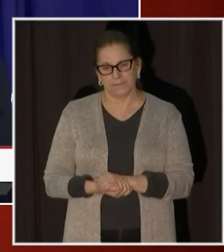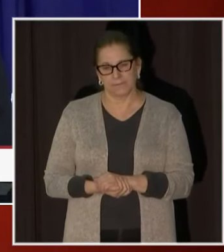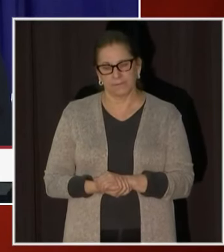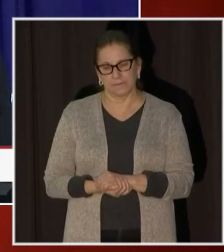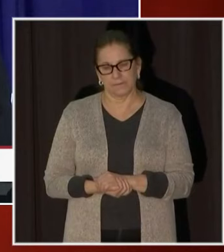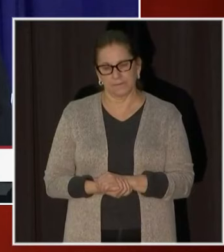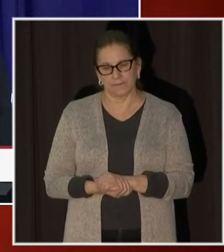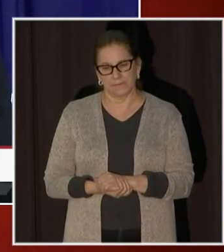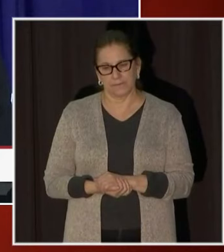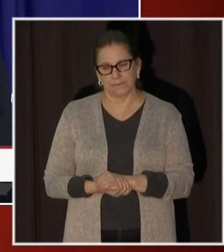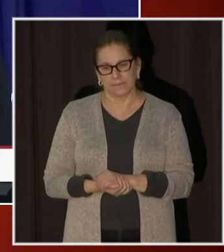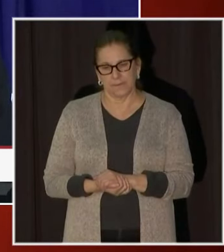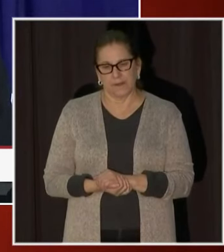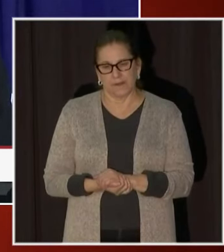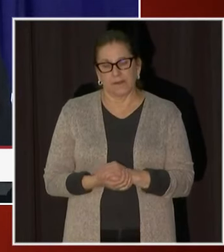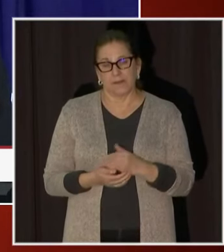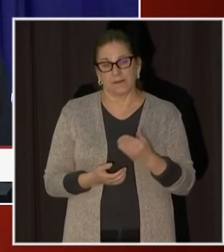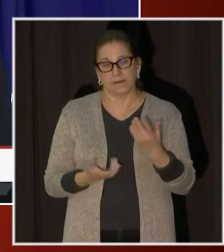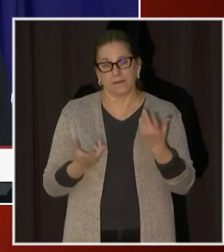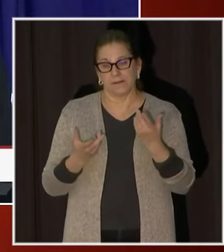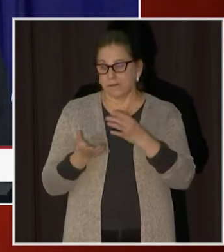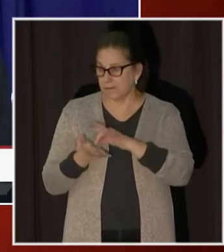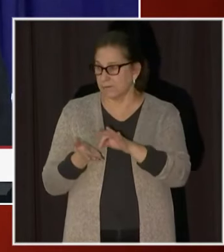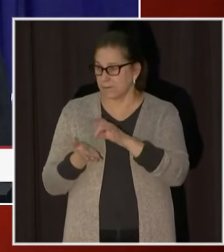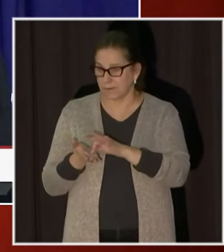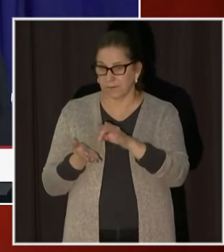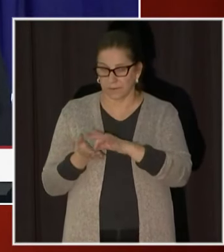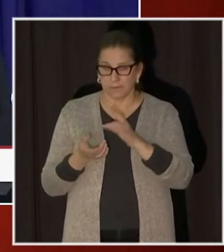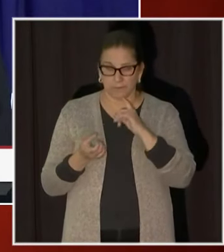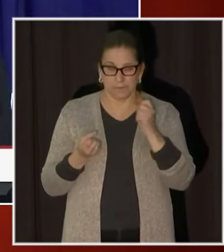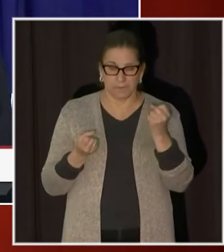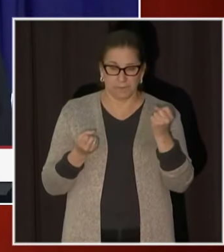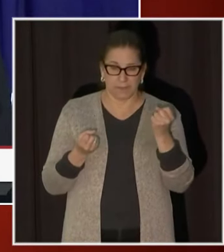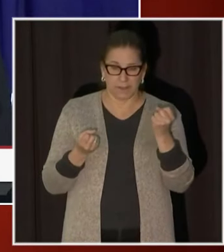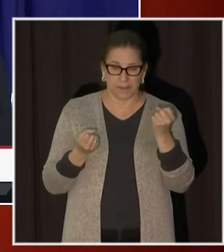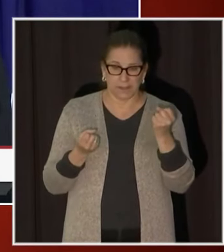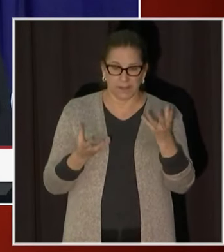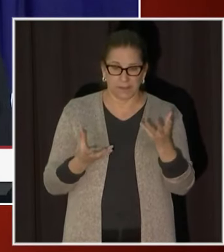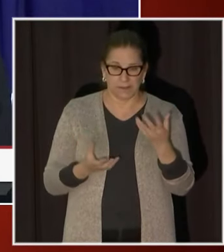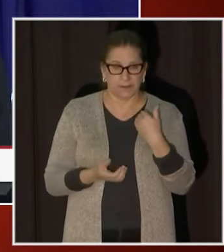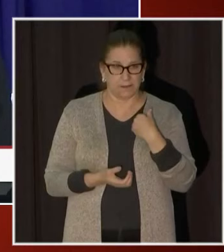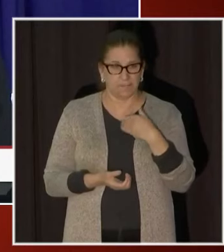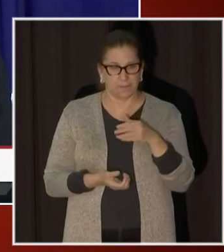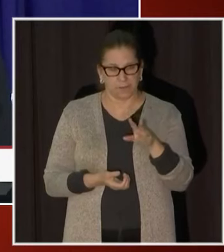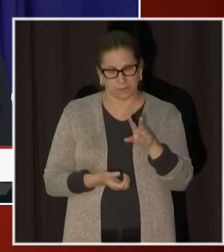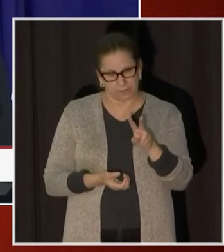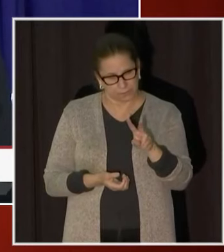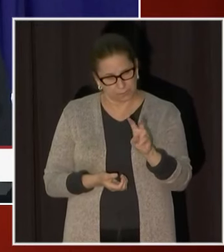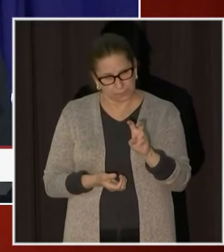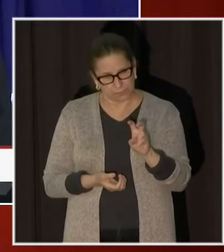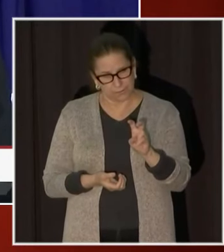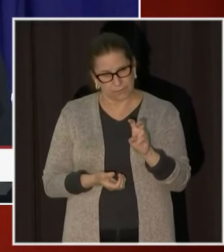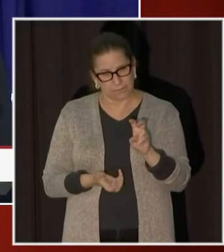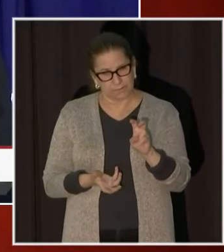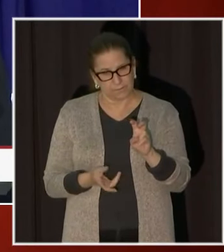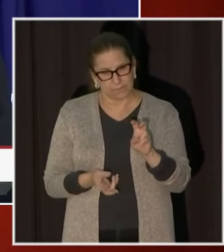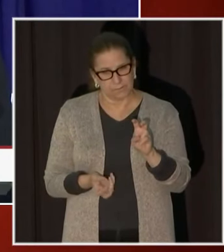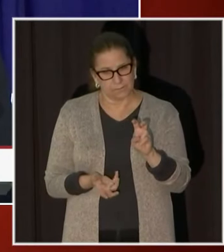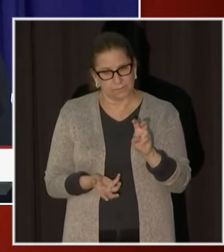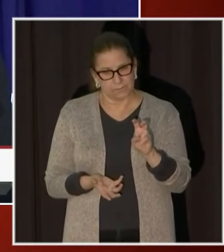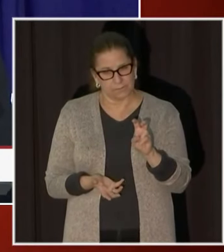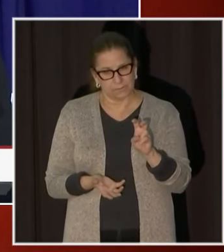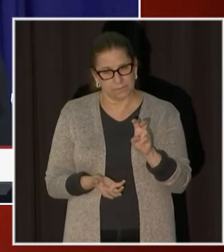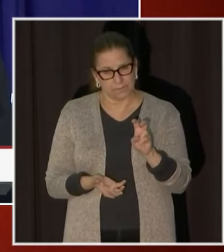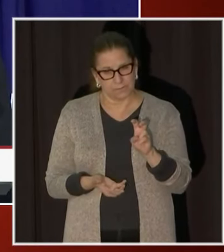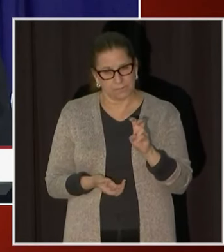We normally have the capabilities of handling about 200 internally, and we now